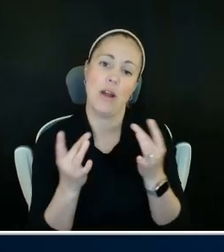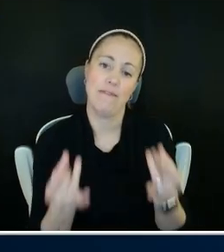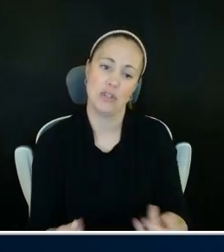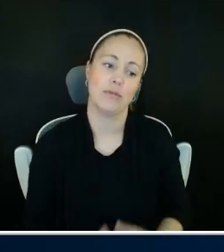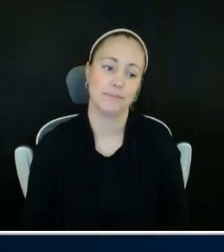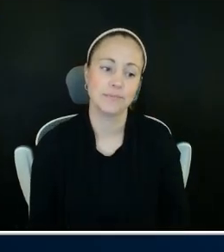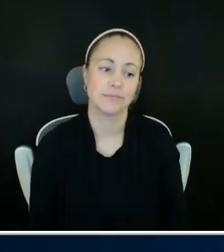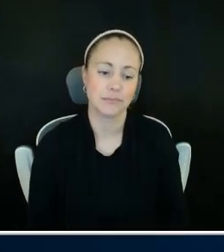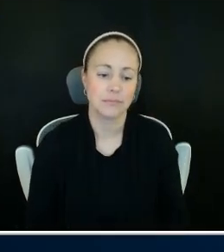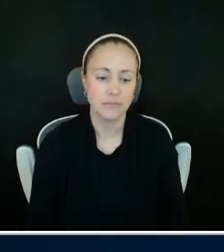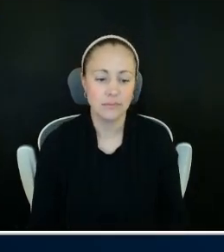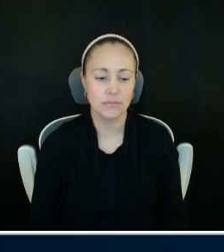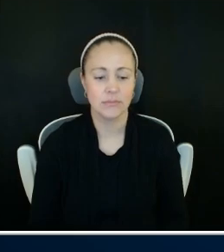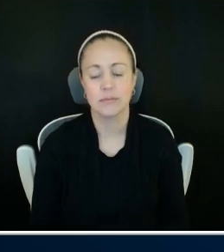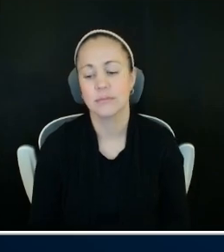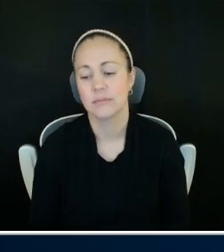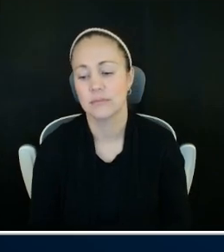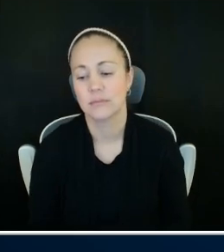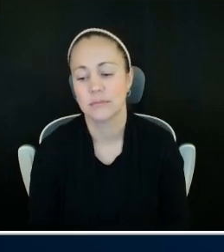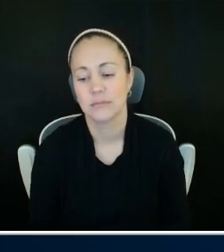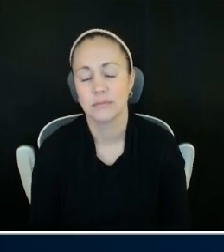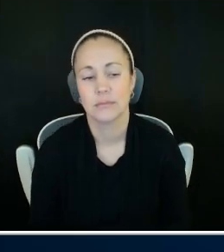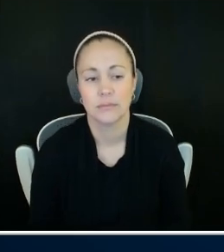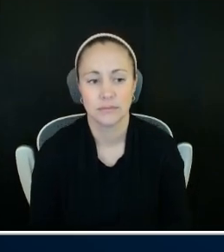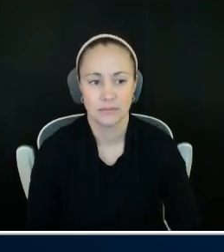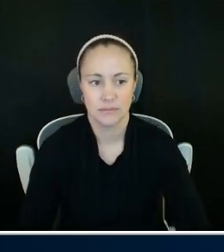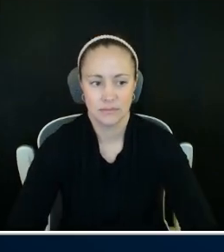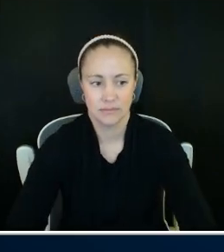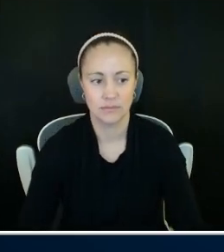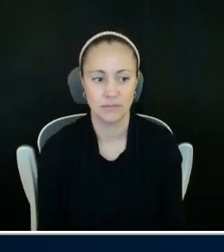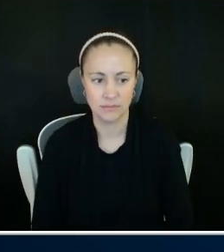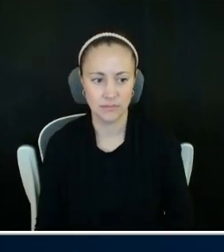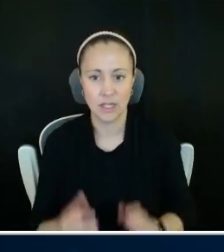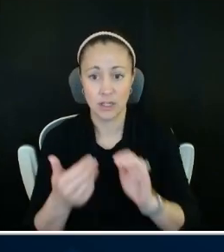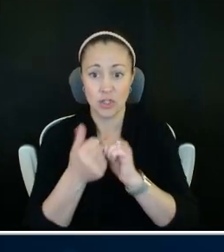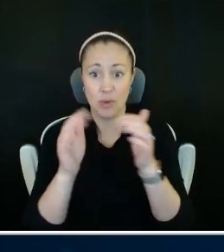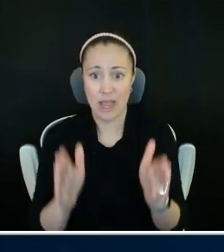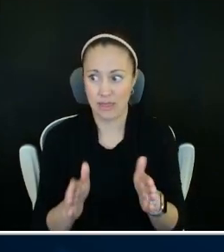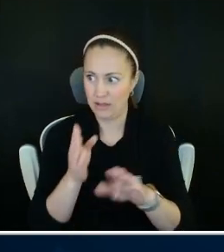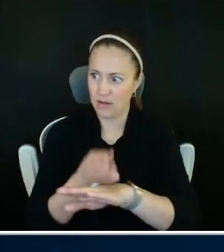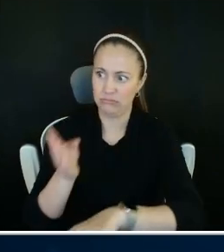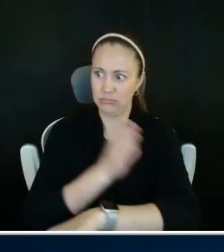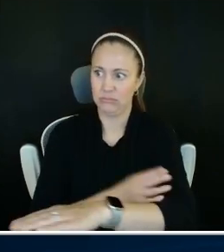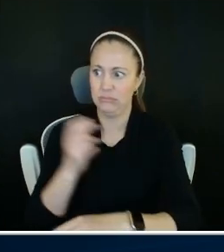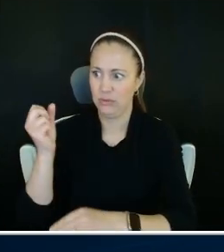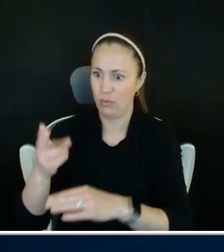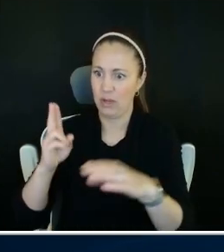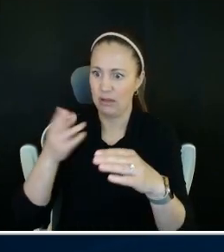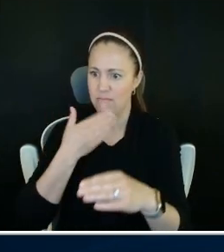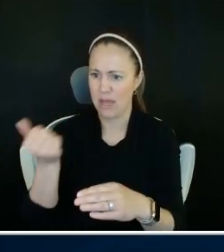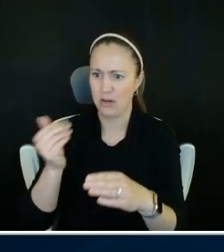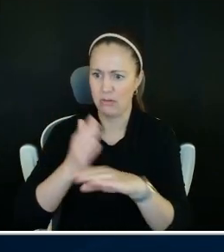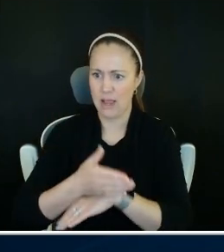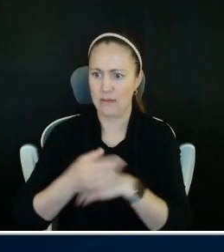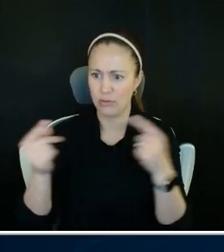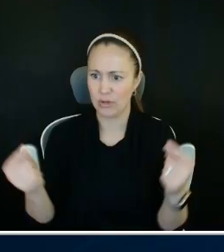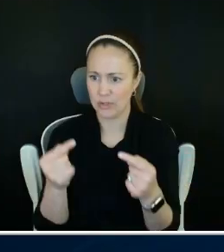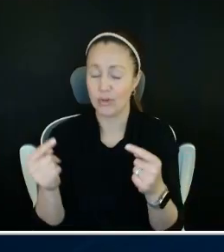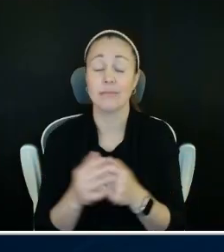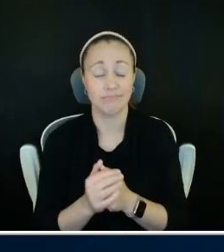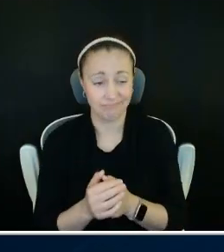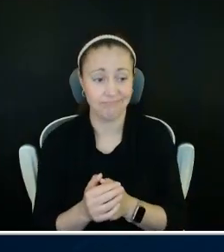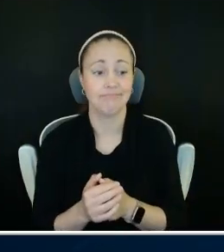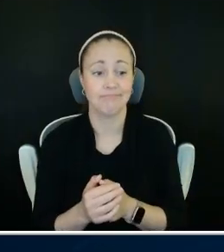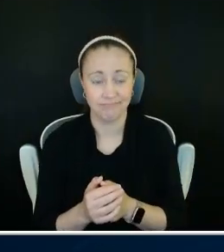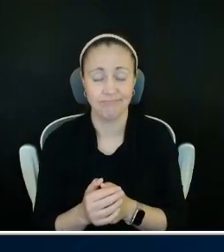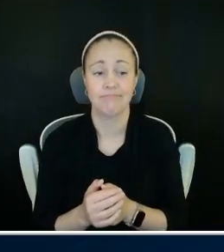coming out of here throwing better than they were even before their injury. Lael, has that been, do you feel